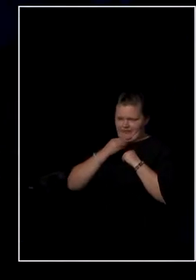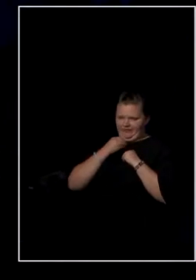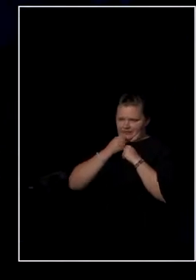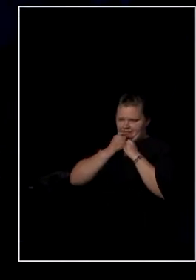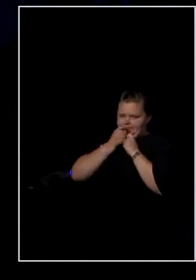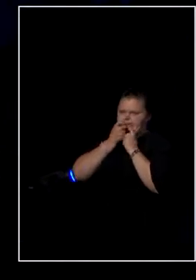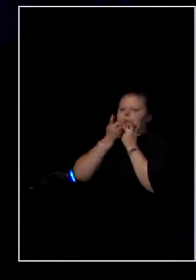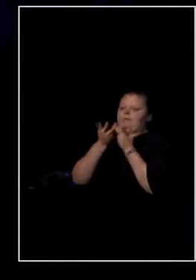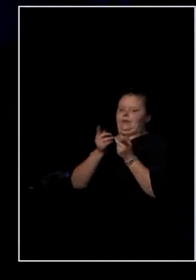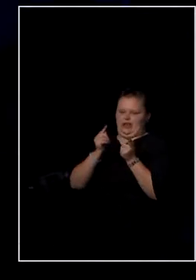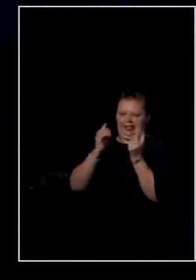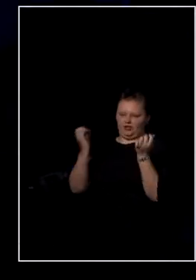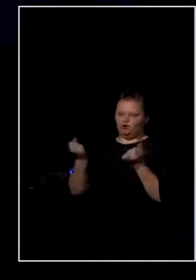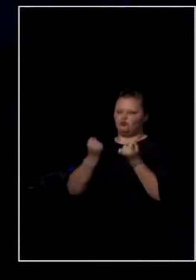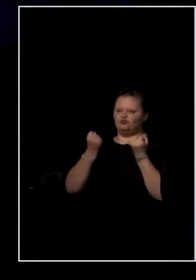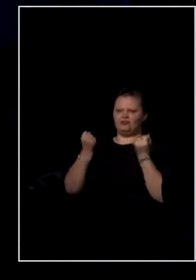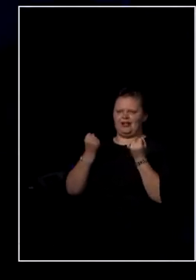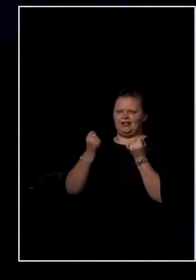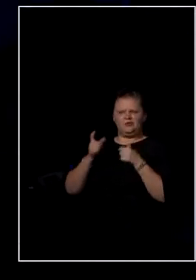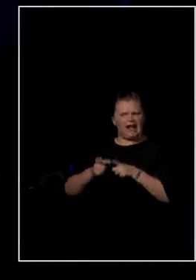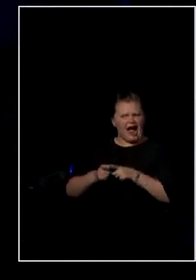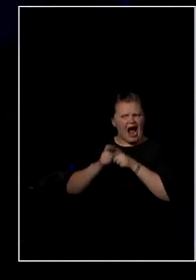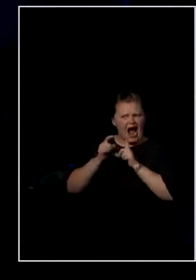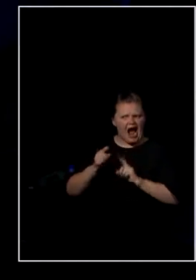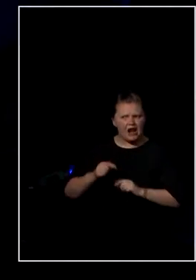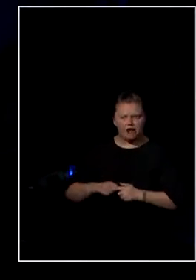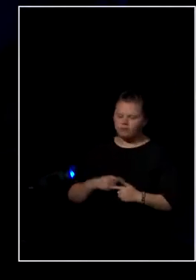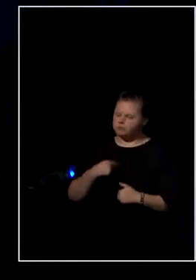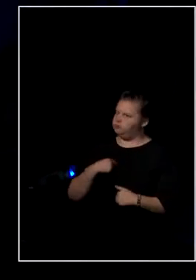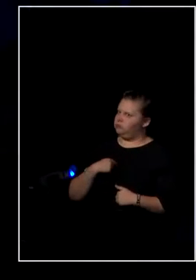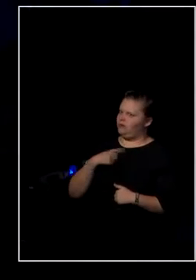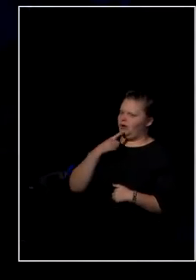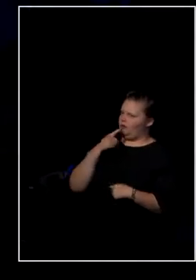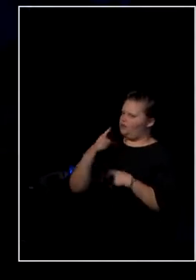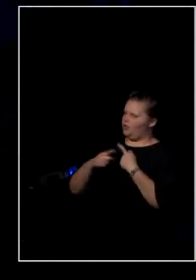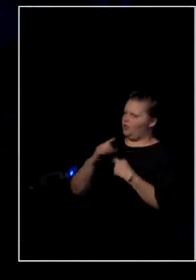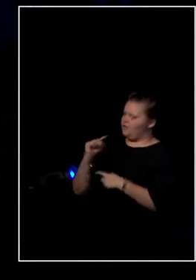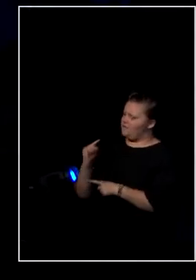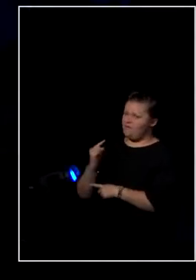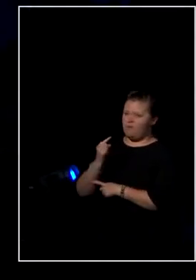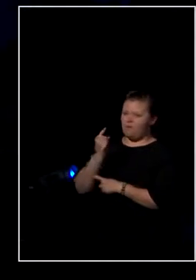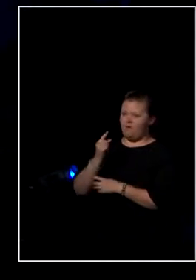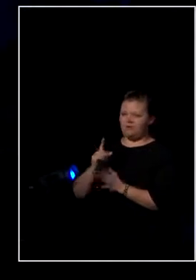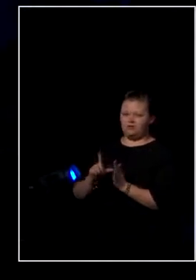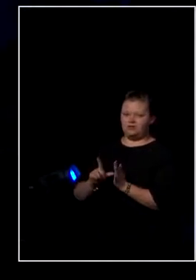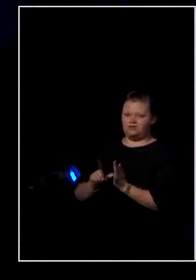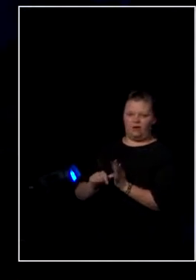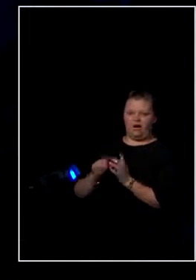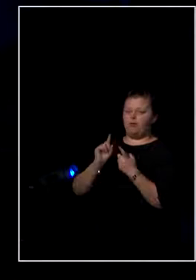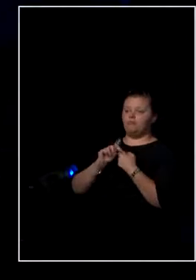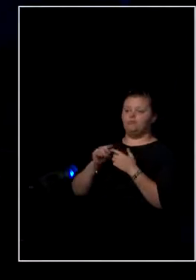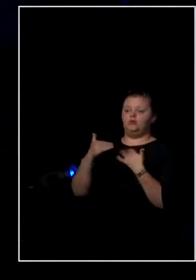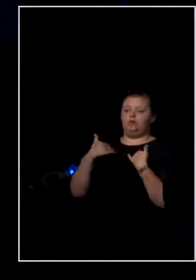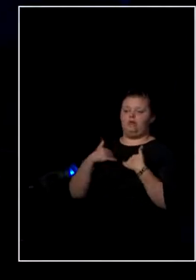of that, Jane, how hard was it? I'll tell you, the very first time I was still living